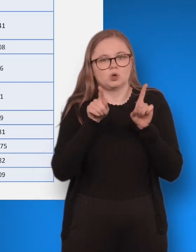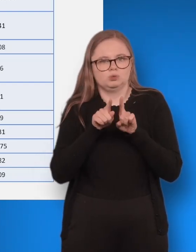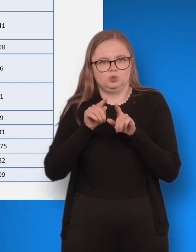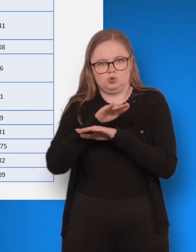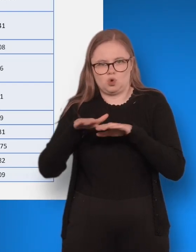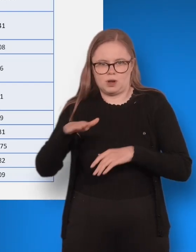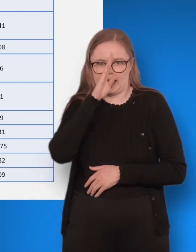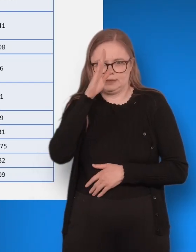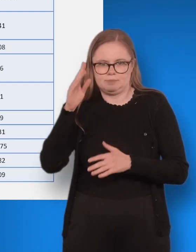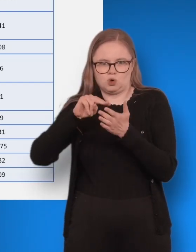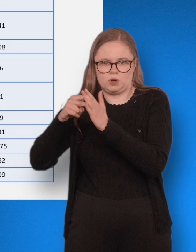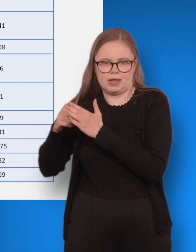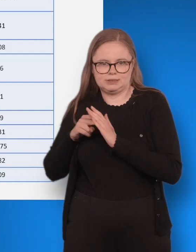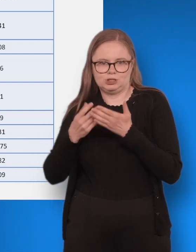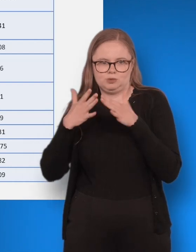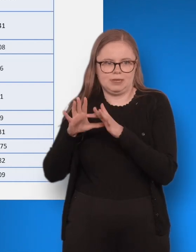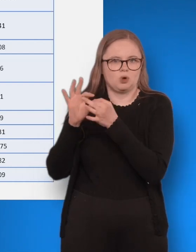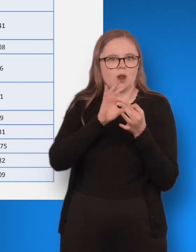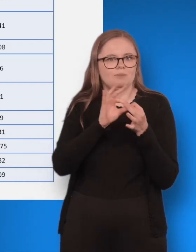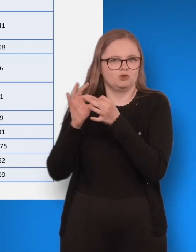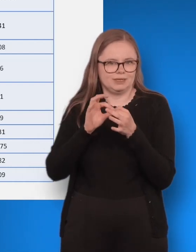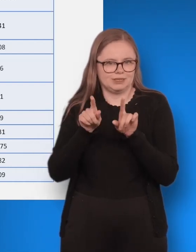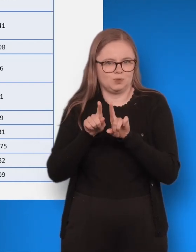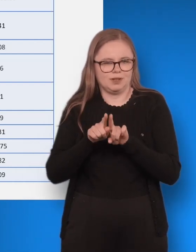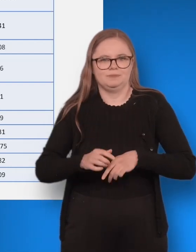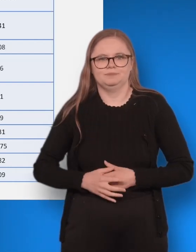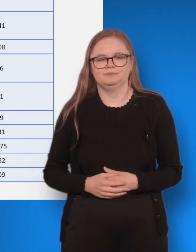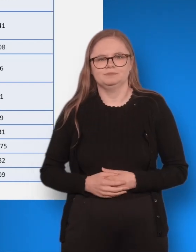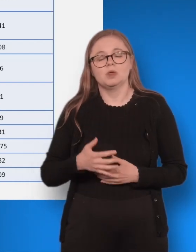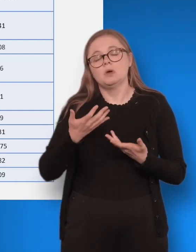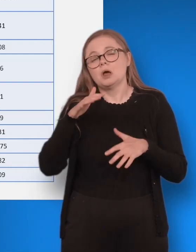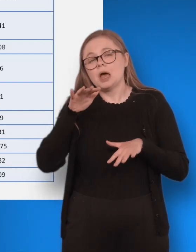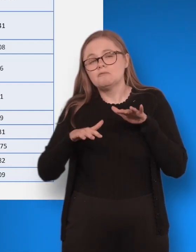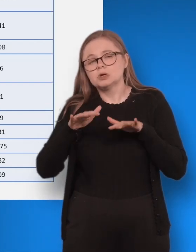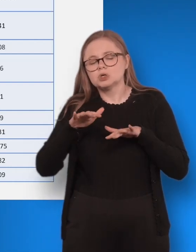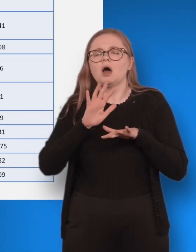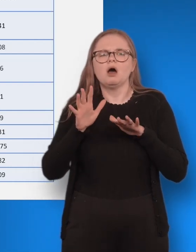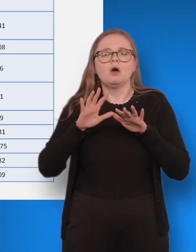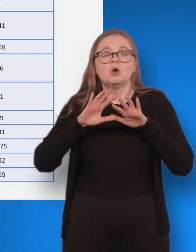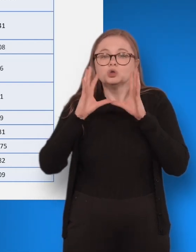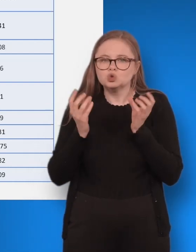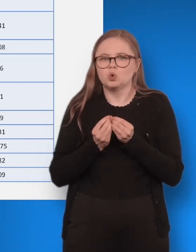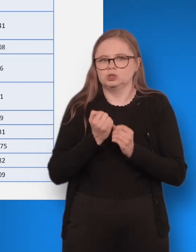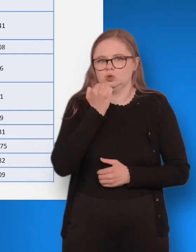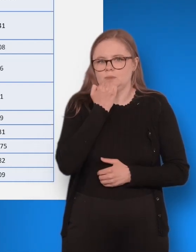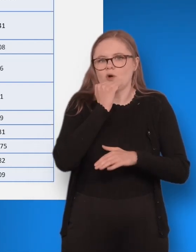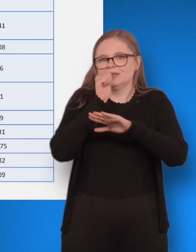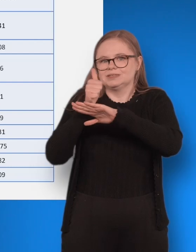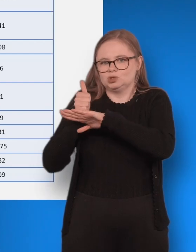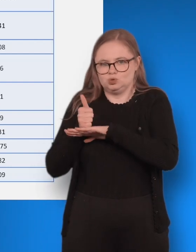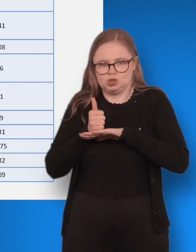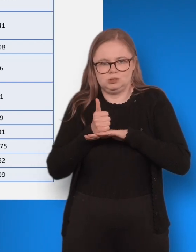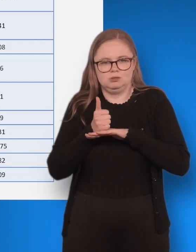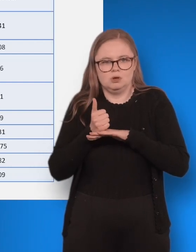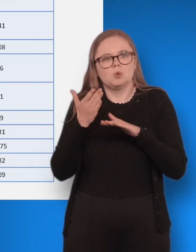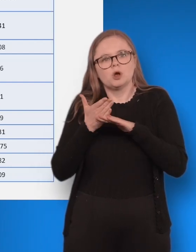non-academic organizations as collaborators. On average, out of the total number of institutions working